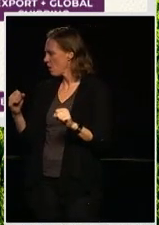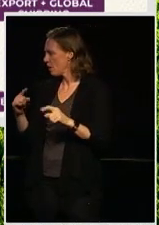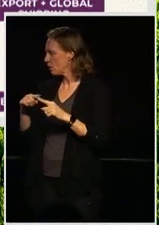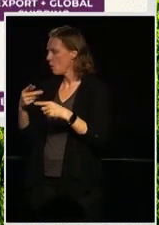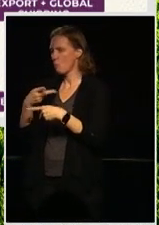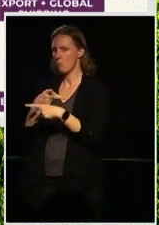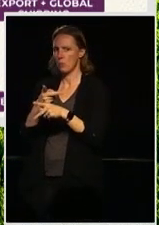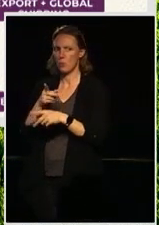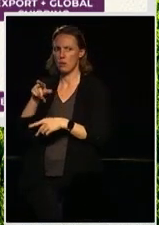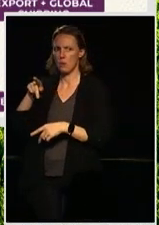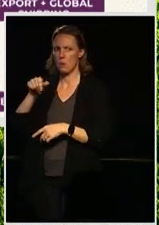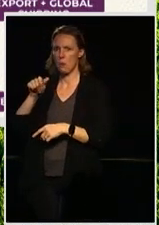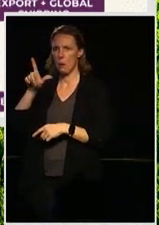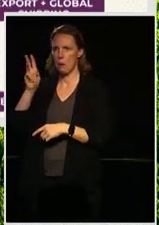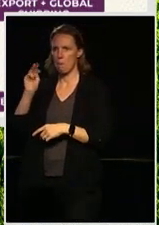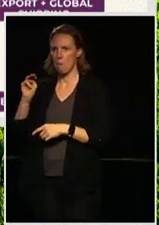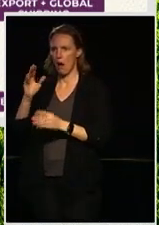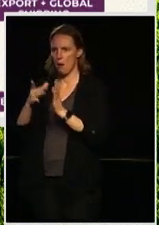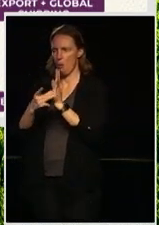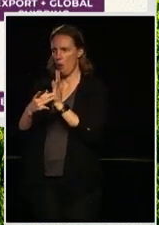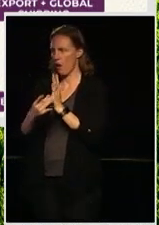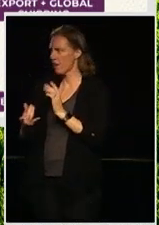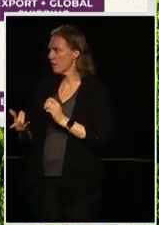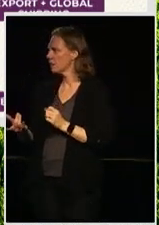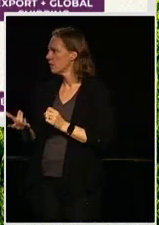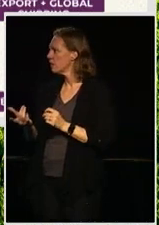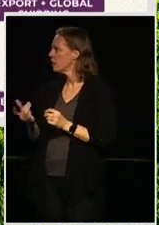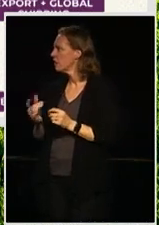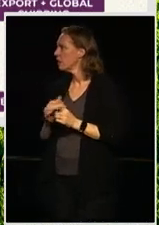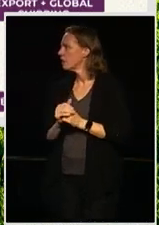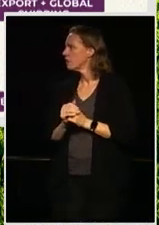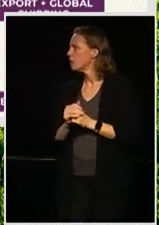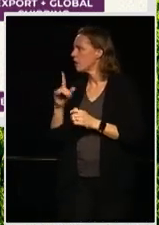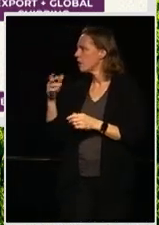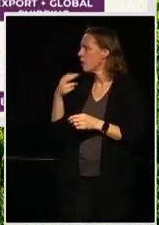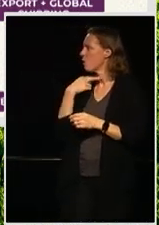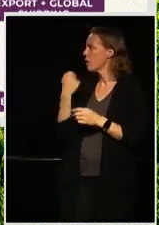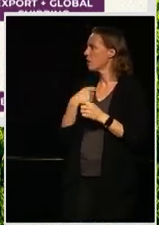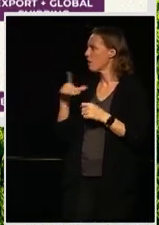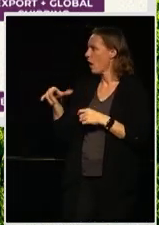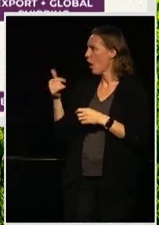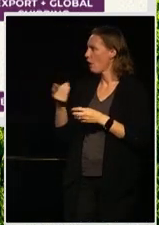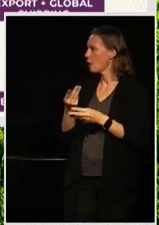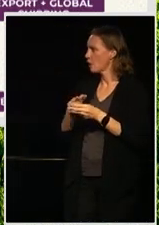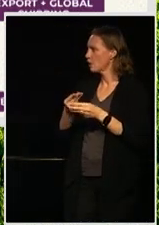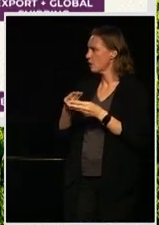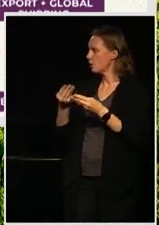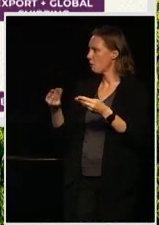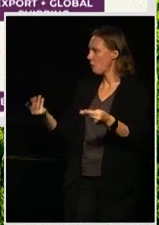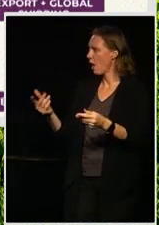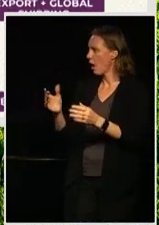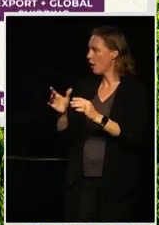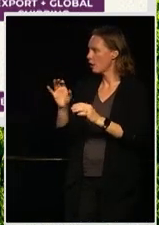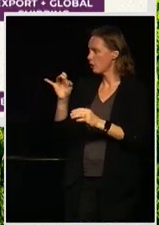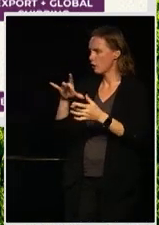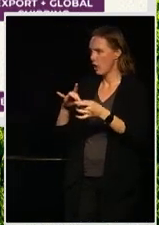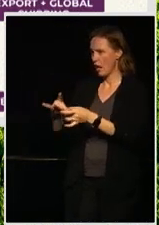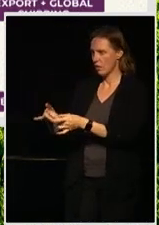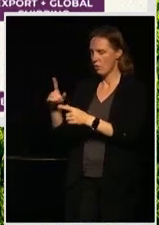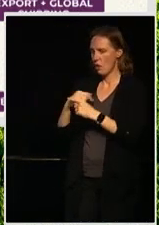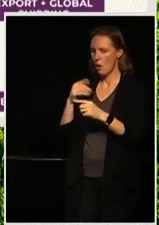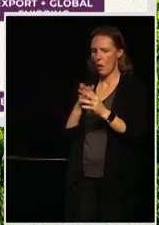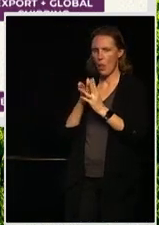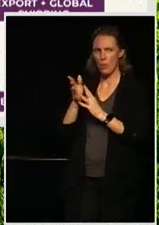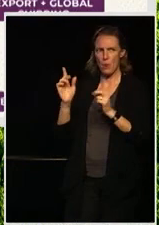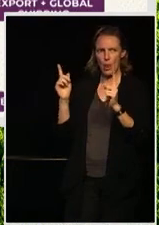palm oil. It put the United States geopolitically at the risk of the supply chain. Again, palm oil go through the complicated process